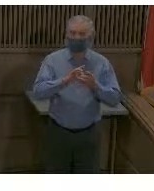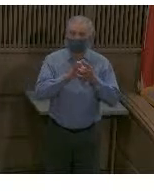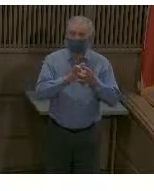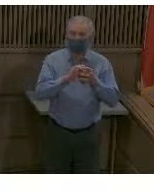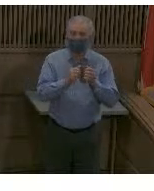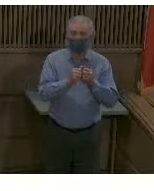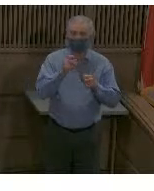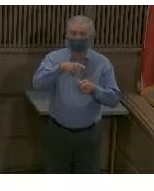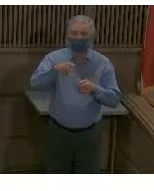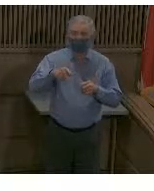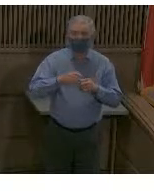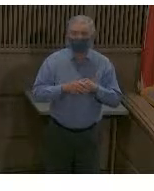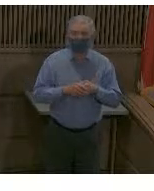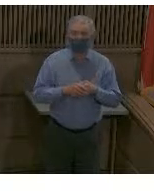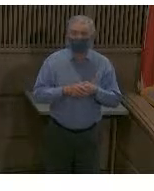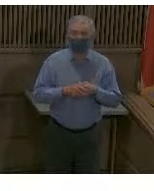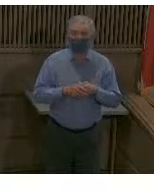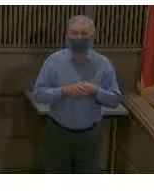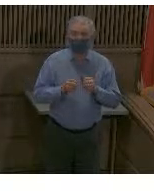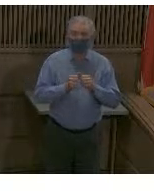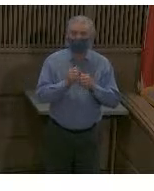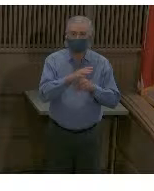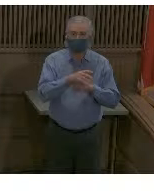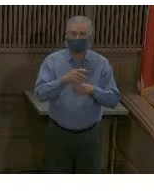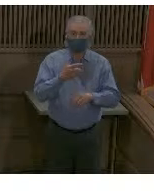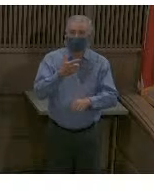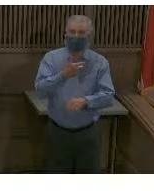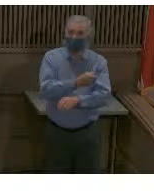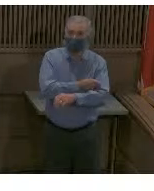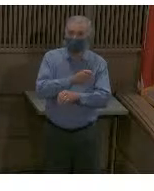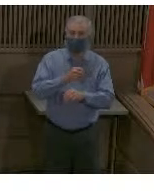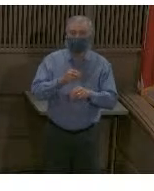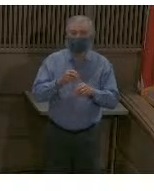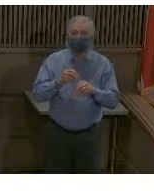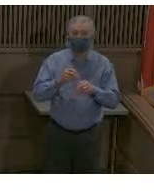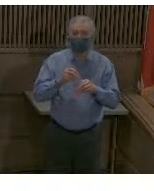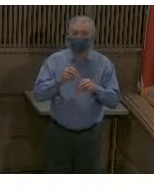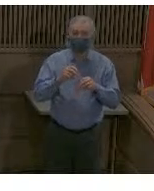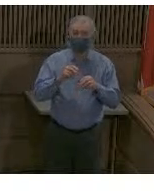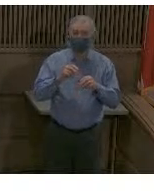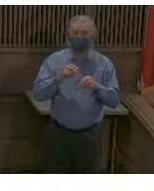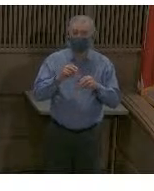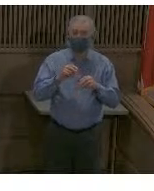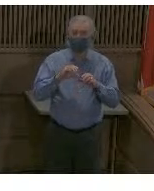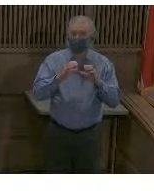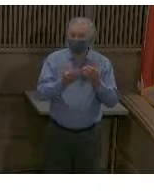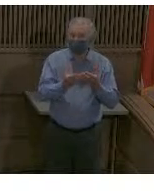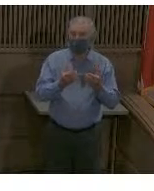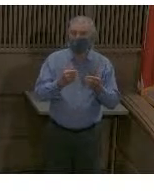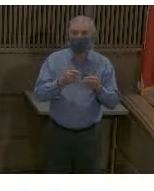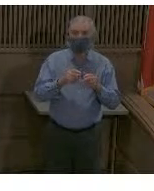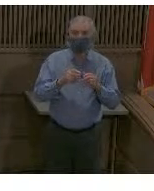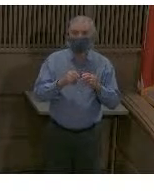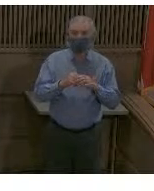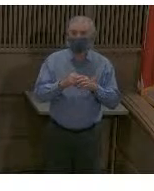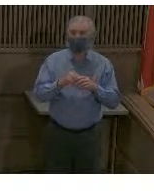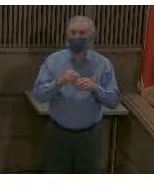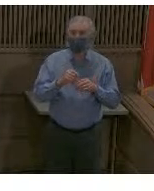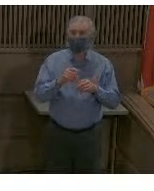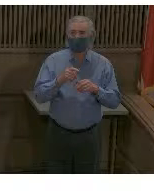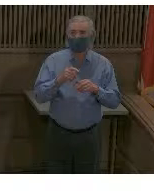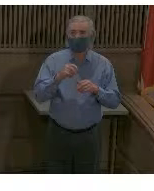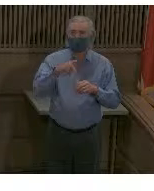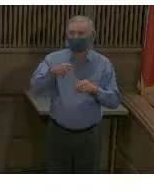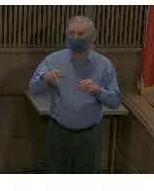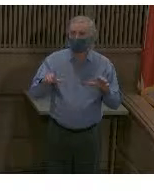Putnam with their vaccine clinic at HealthWorks. We think Phoebe Putnam is doing an outstanding job